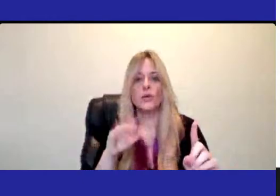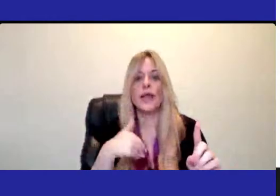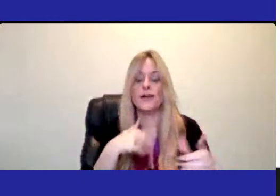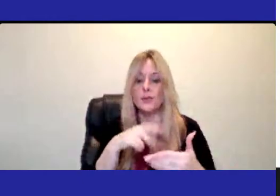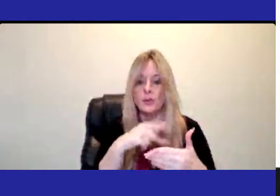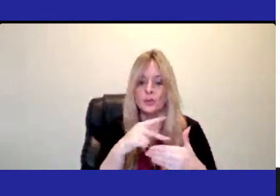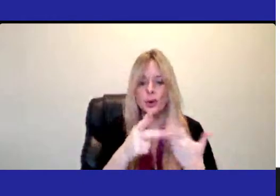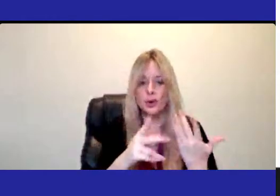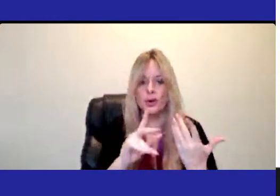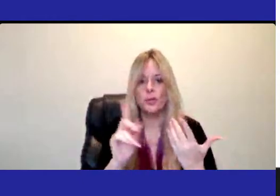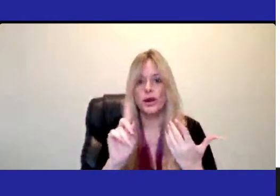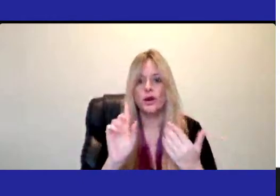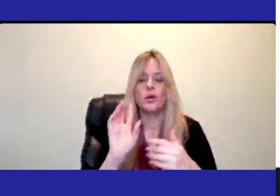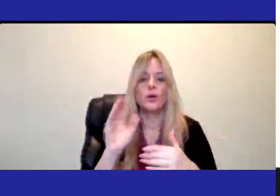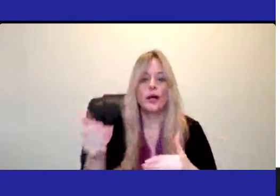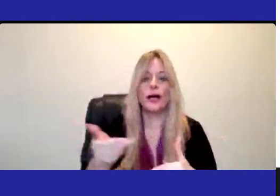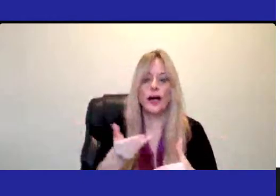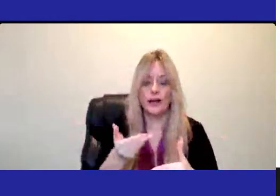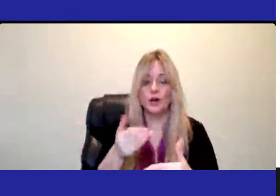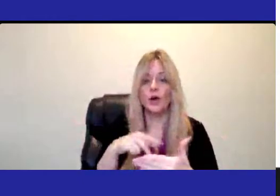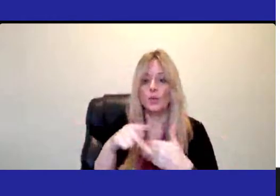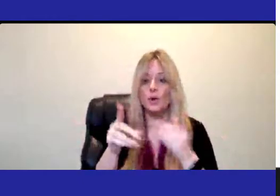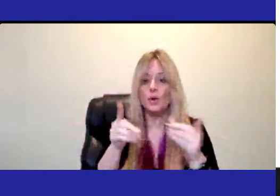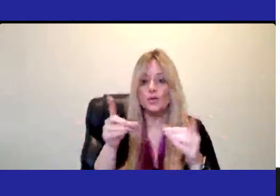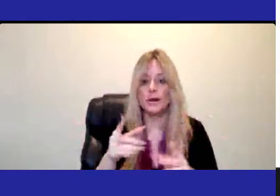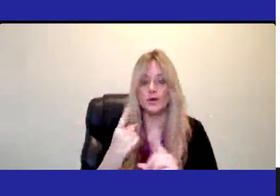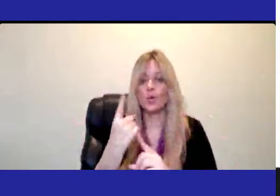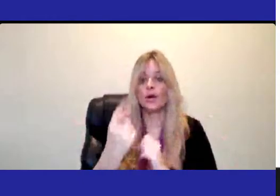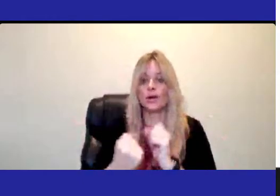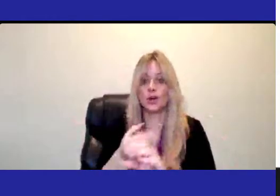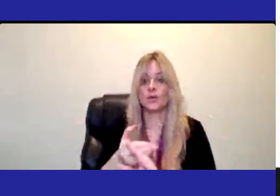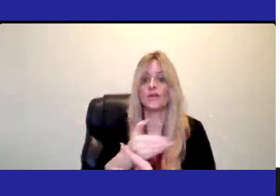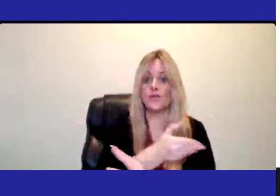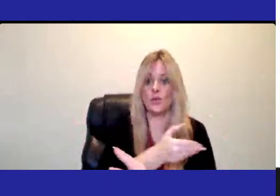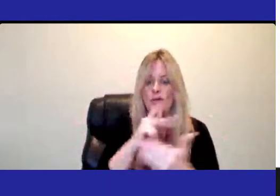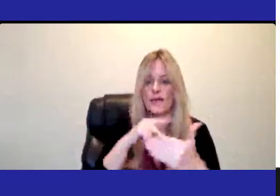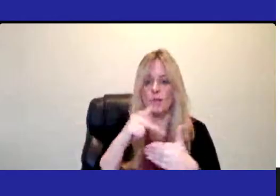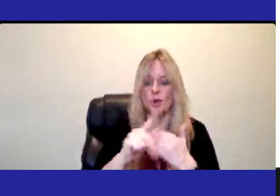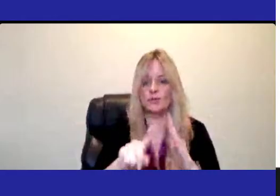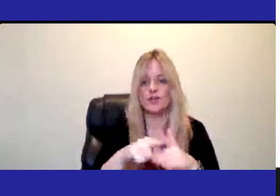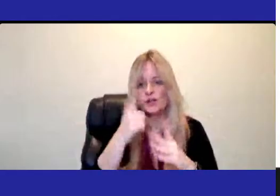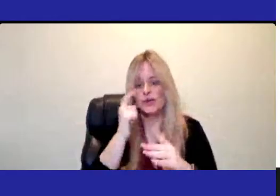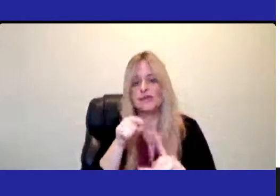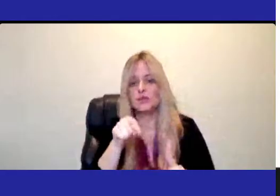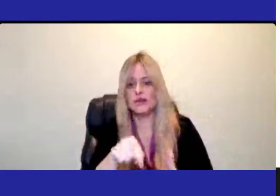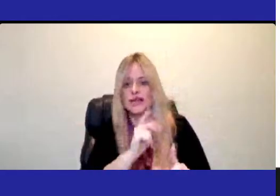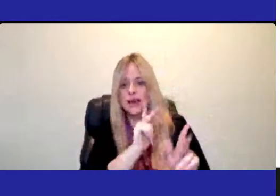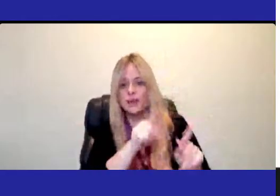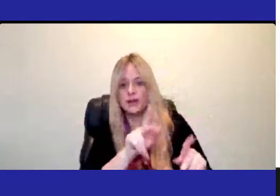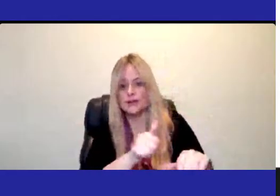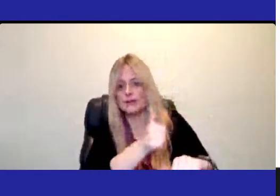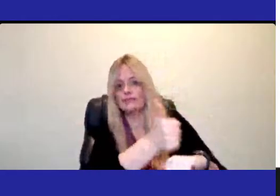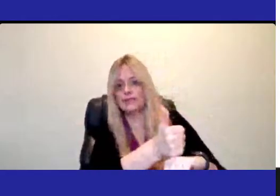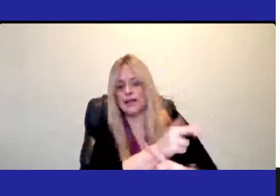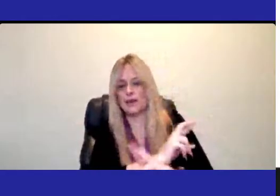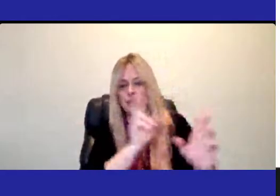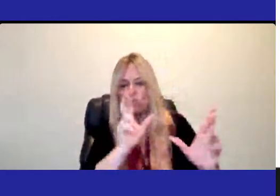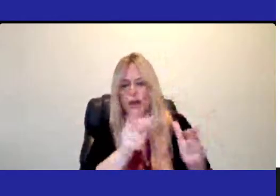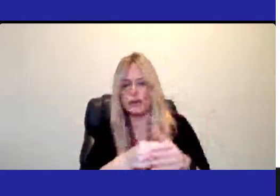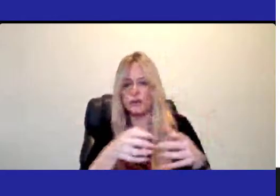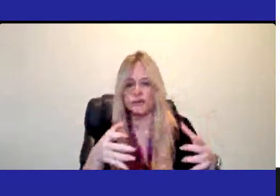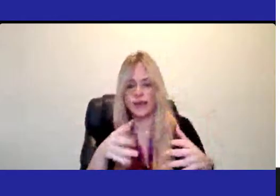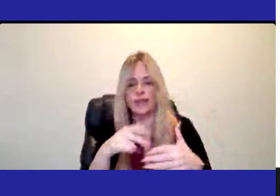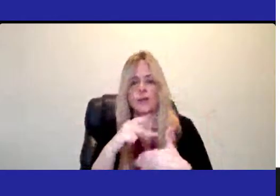director a year in advance of that program starting, because we need that person in place in order to grow. And then in other settings, we have somebody